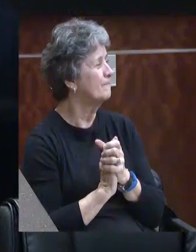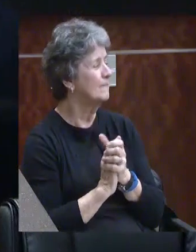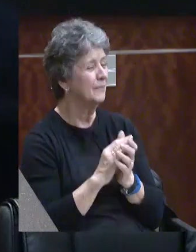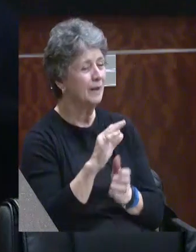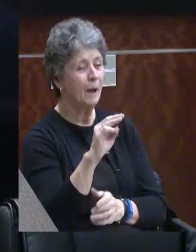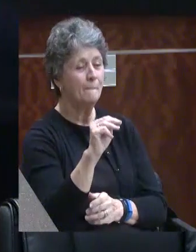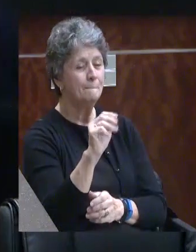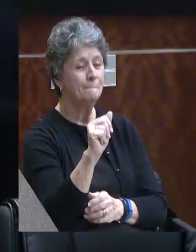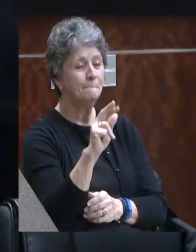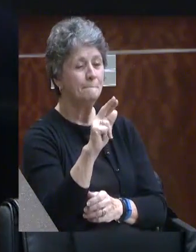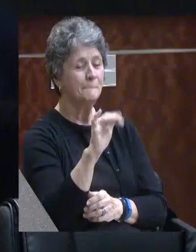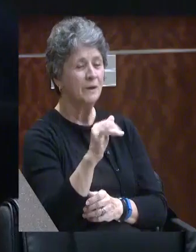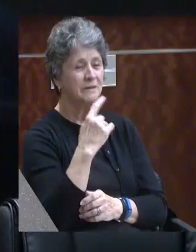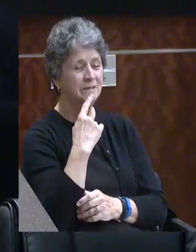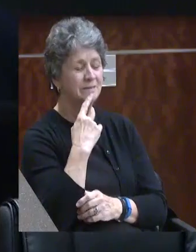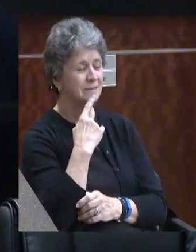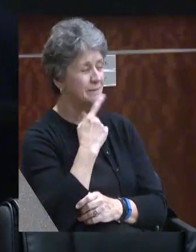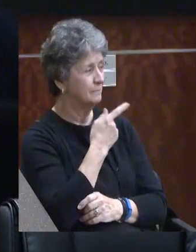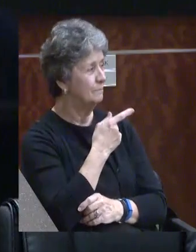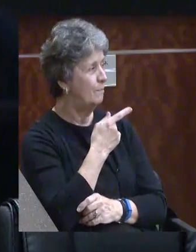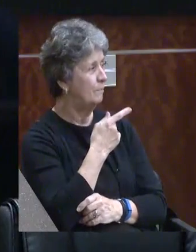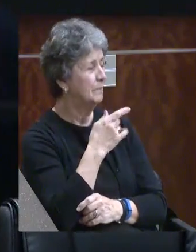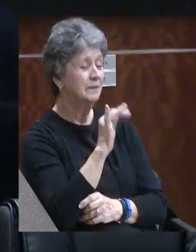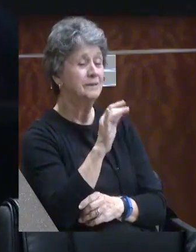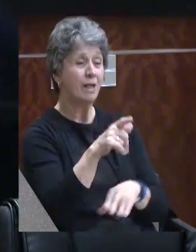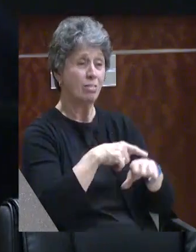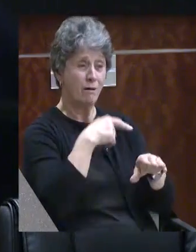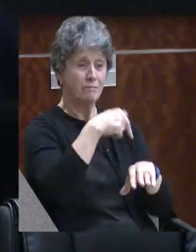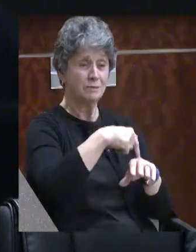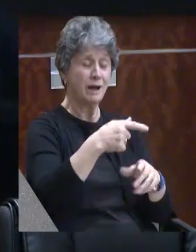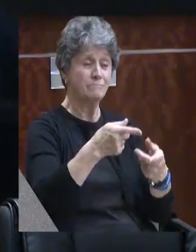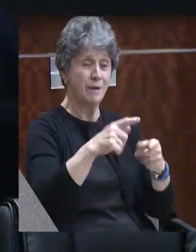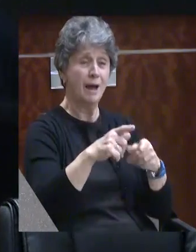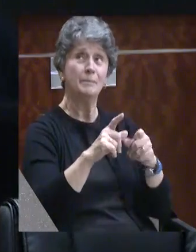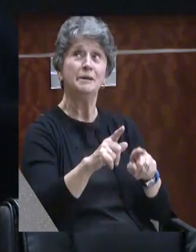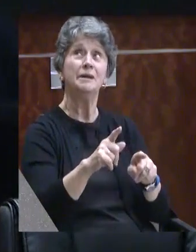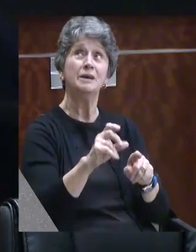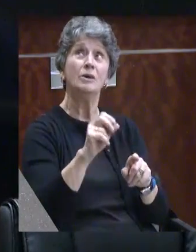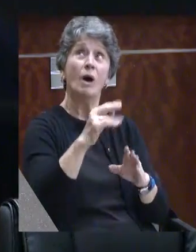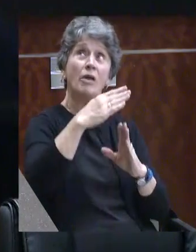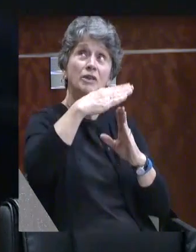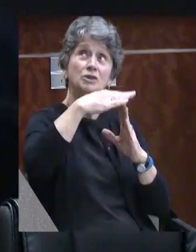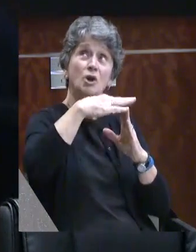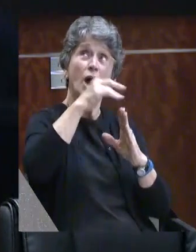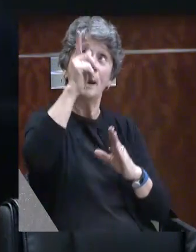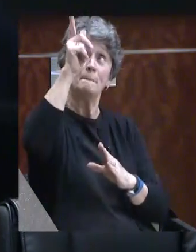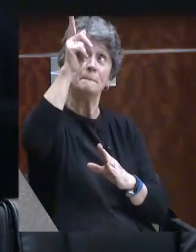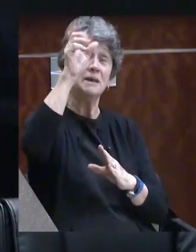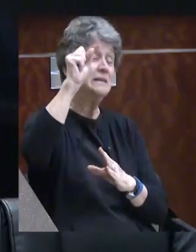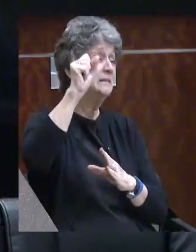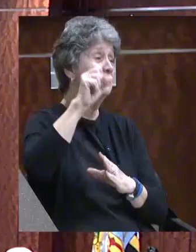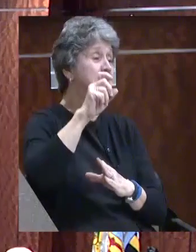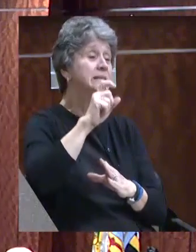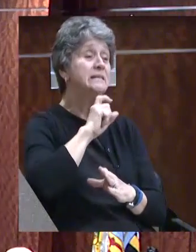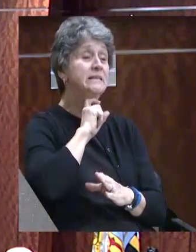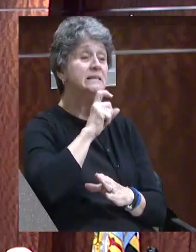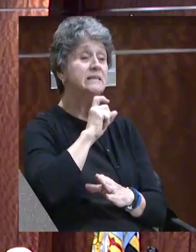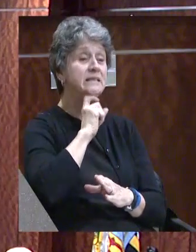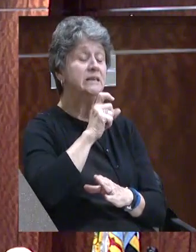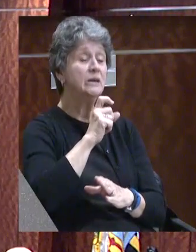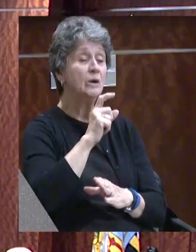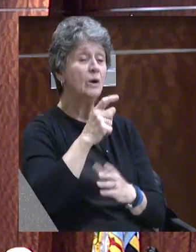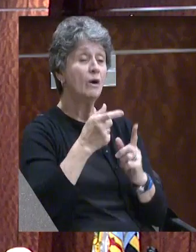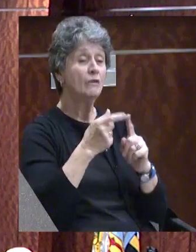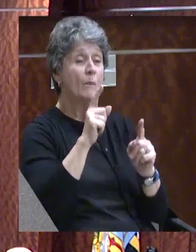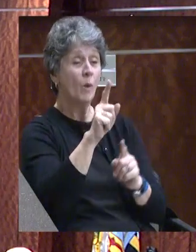Just that this is a long time coming. On top of the memorial is a piece of steel from one of the twin